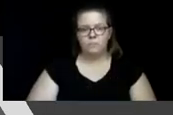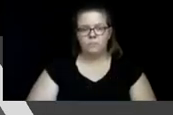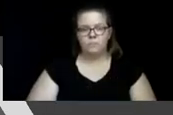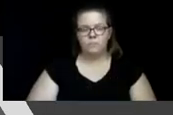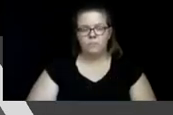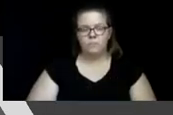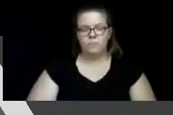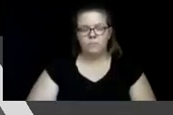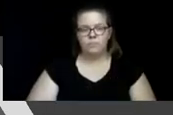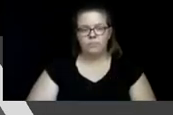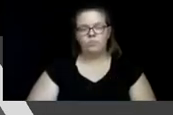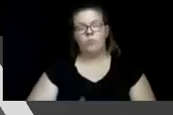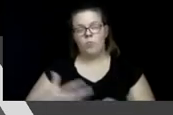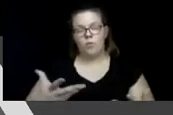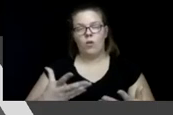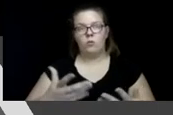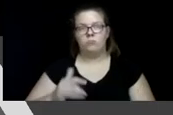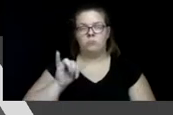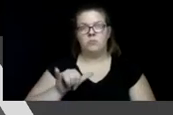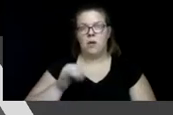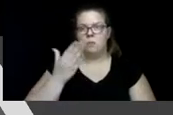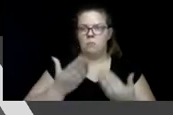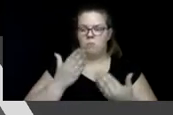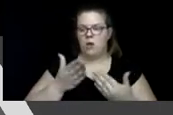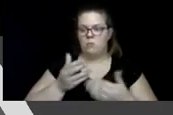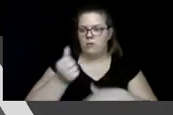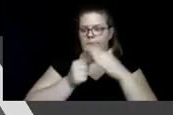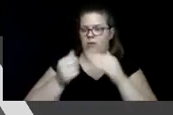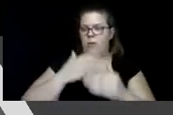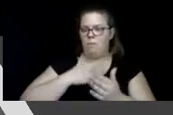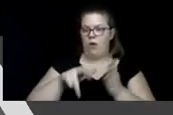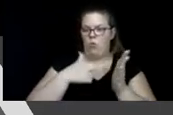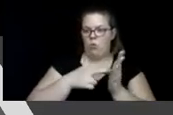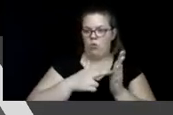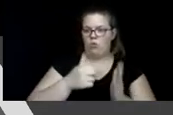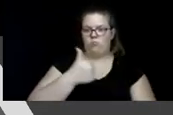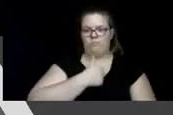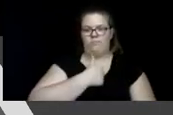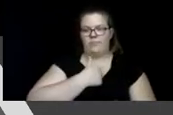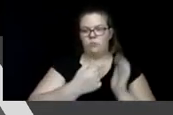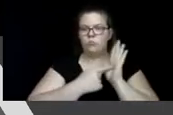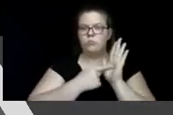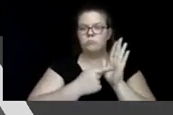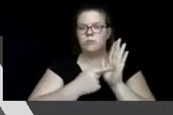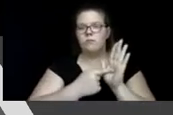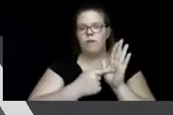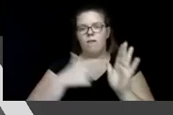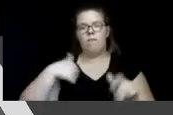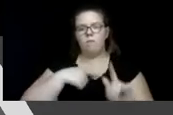That would, if that would probably come under my role as being the representative on our